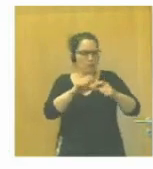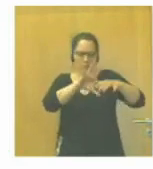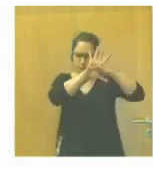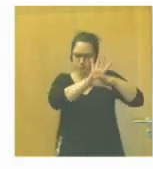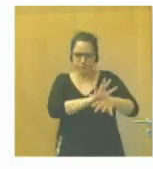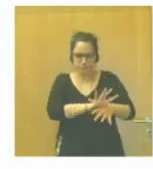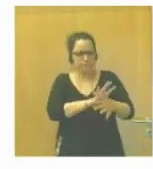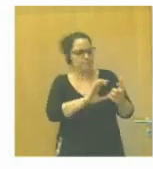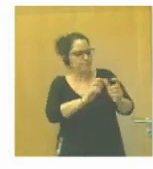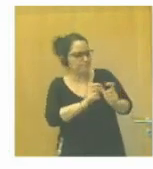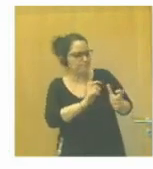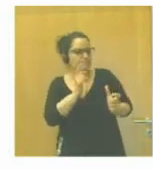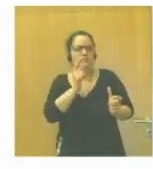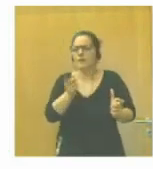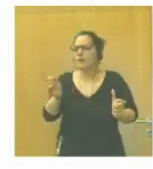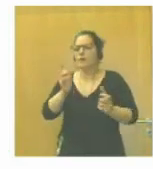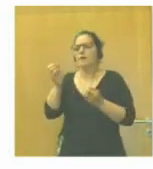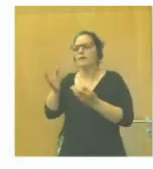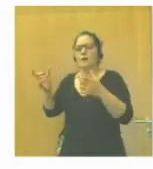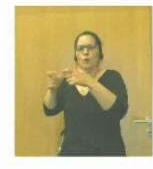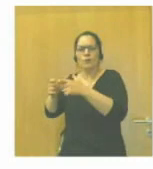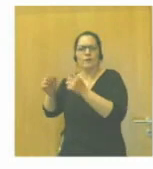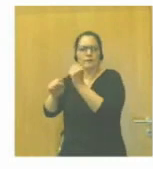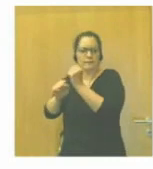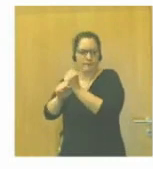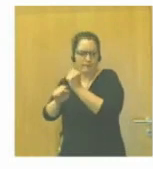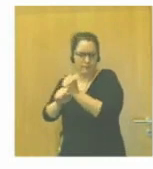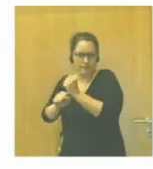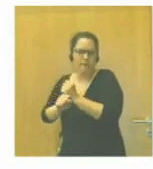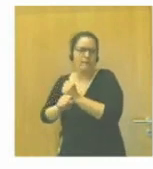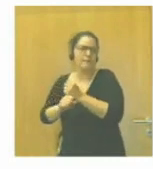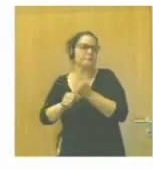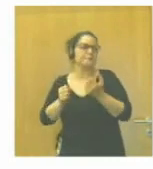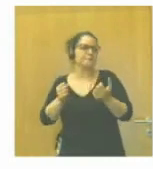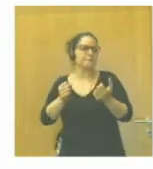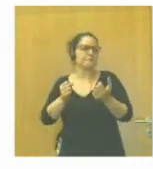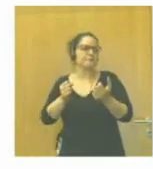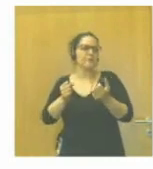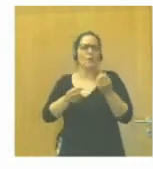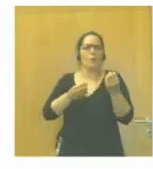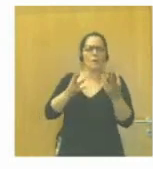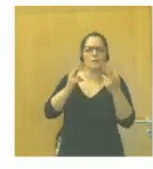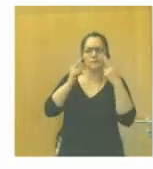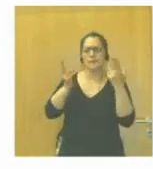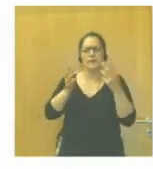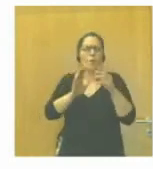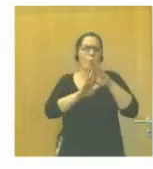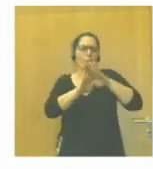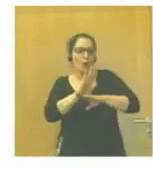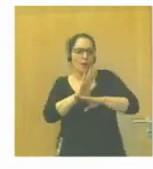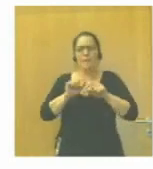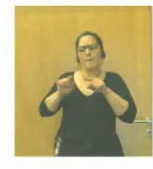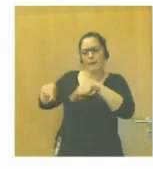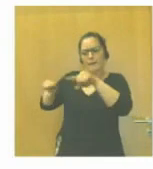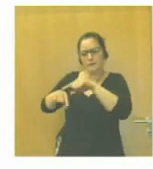how does it work in the community that we're trying to work with? Which is the right program? It's essentially a menu of options in each category. It